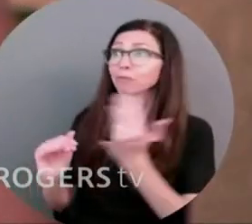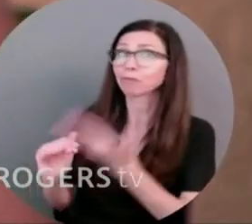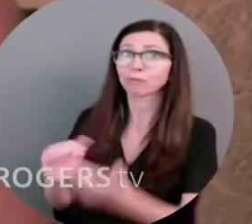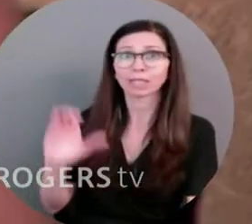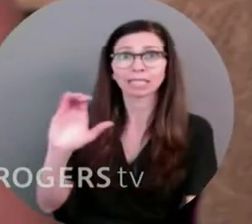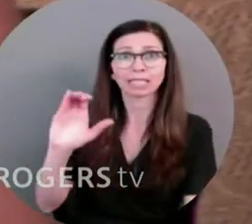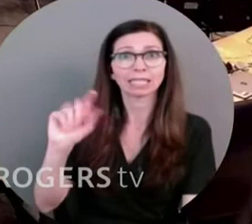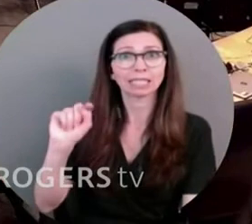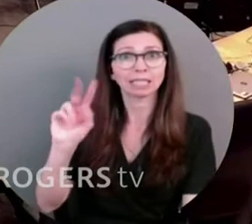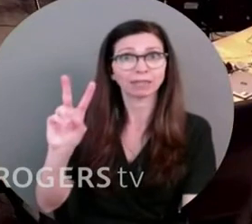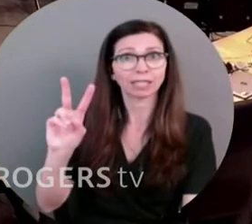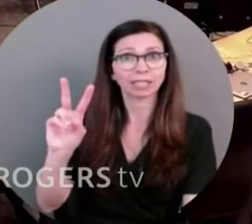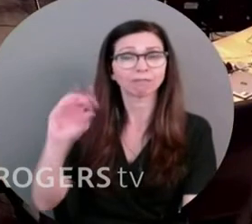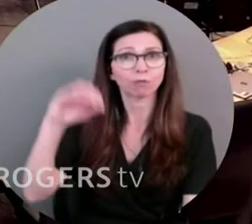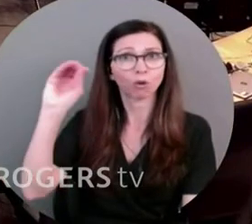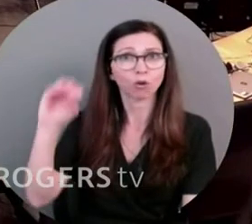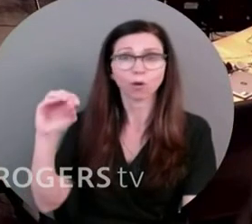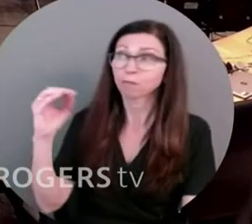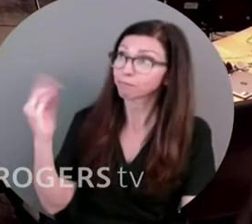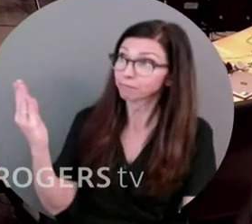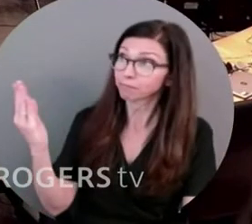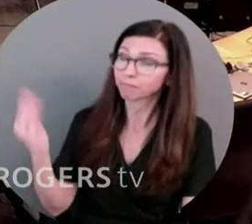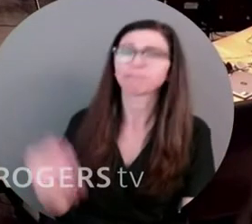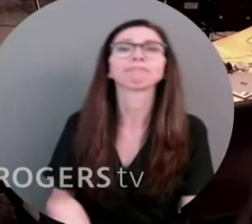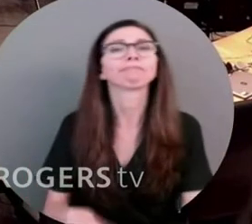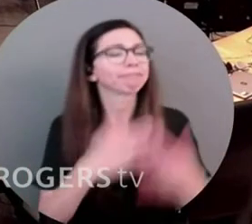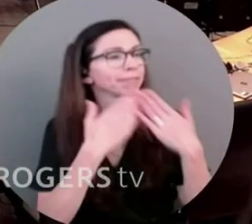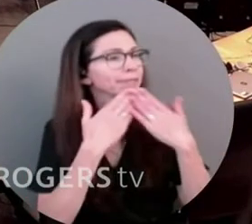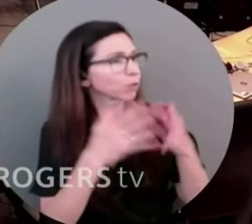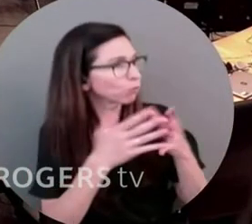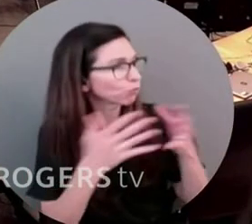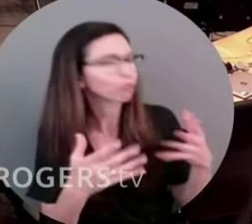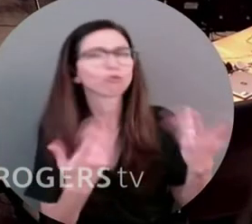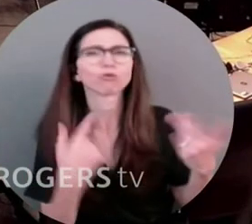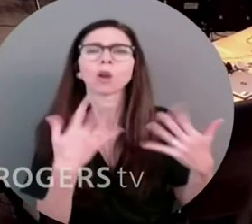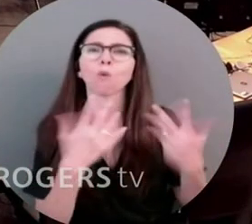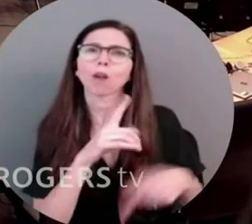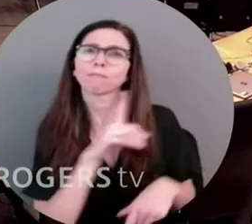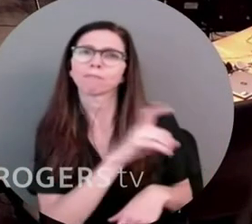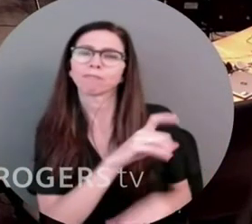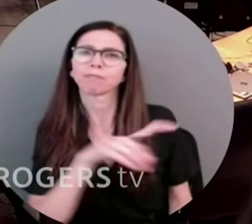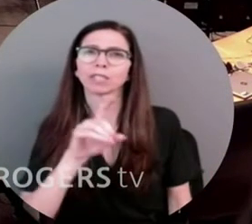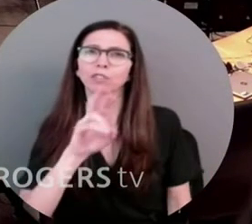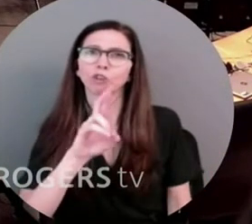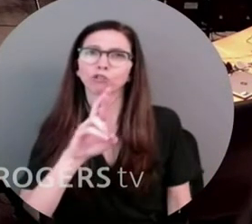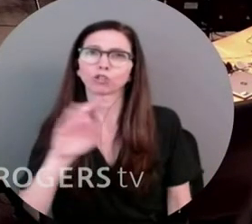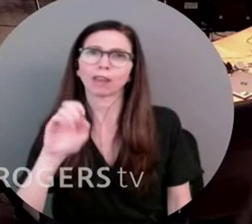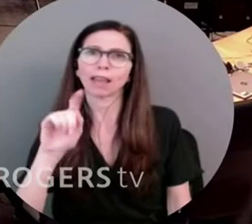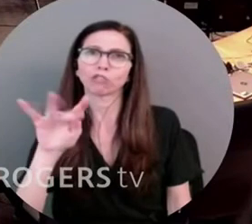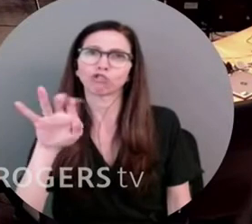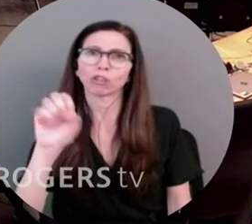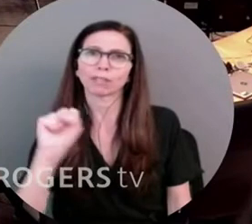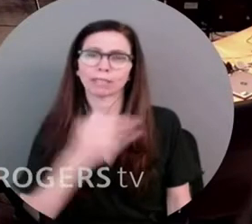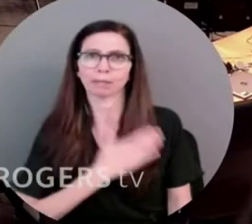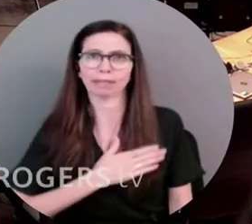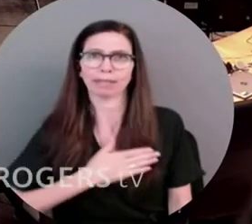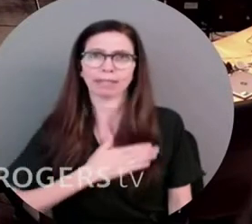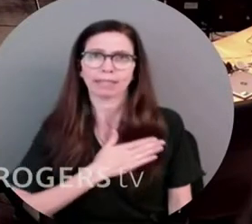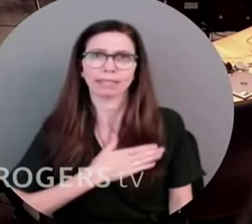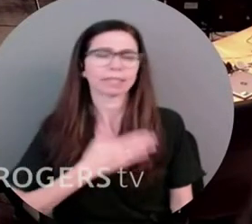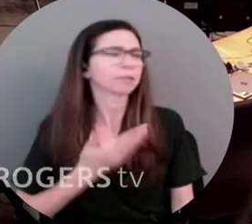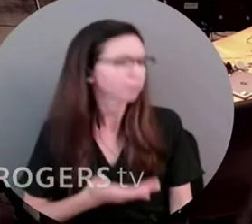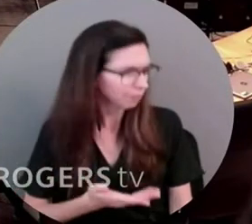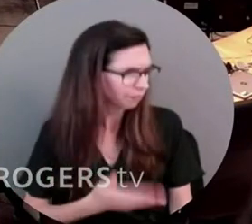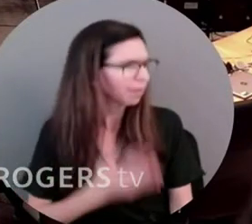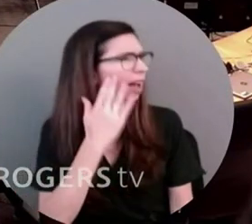Ottawa. Thank you very much. My question is for Dr. Etches. In the dashboard that came out today,